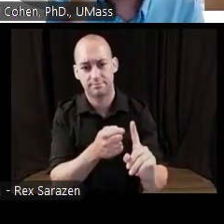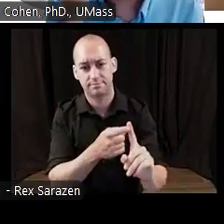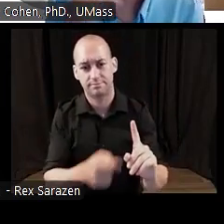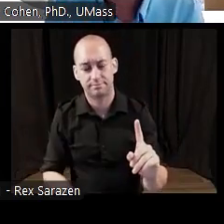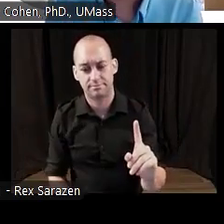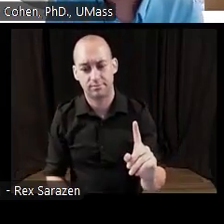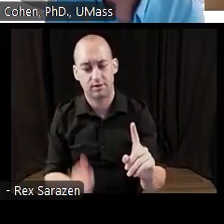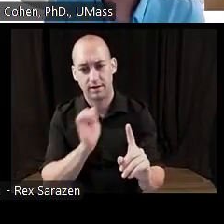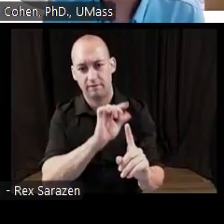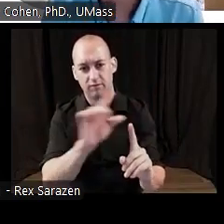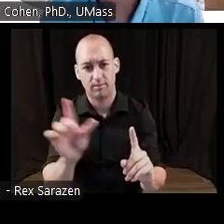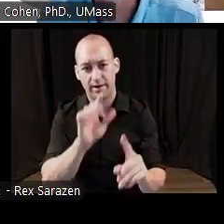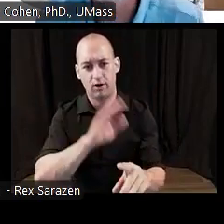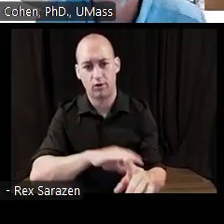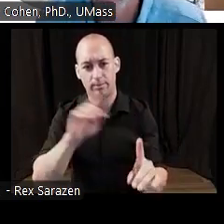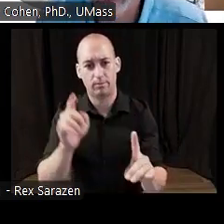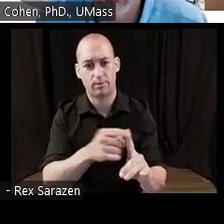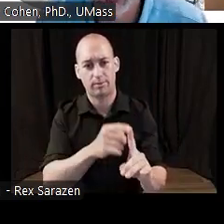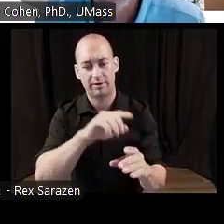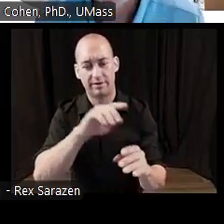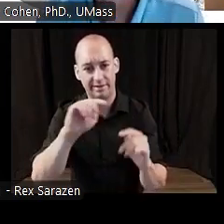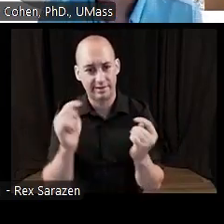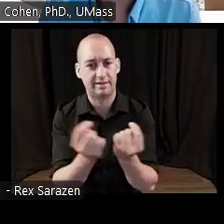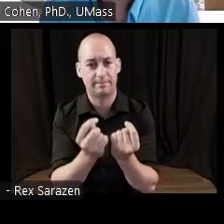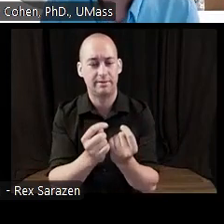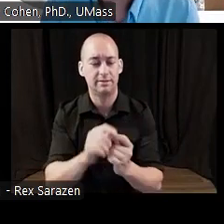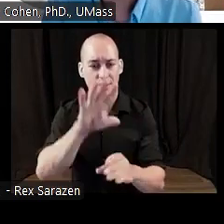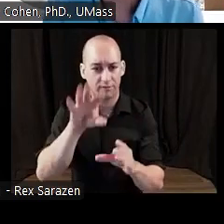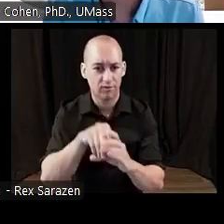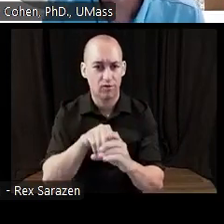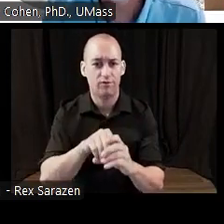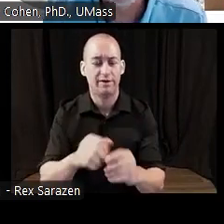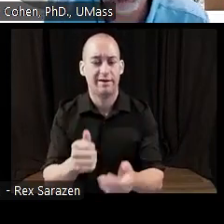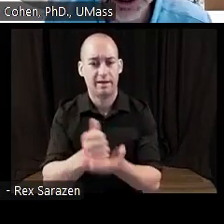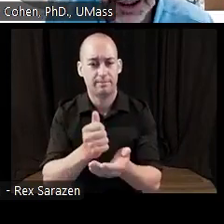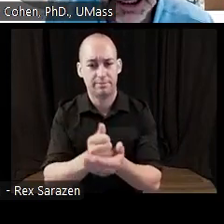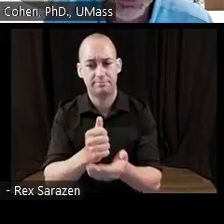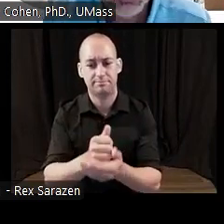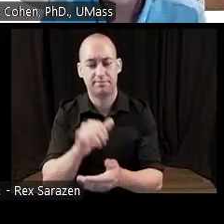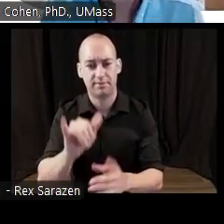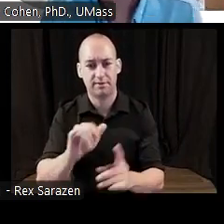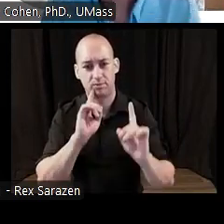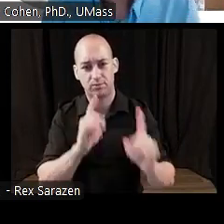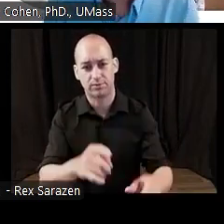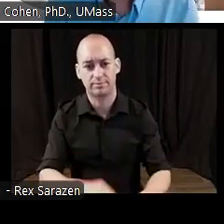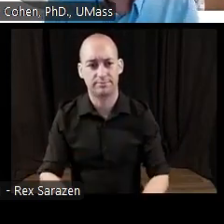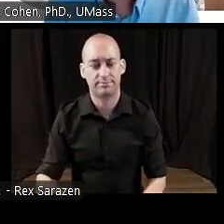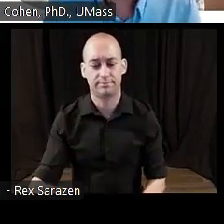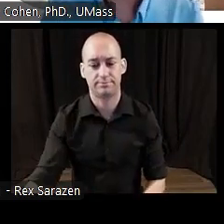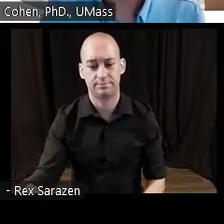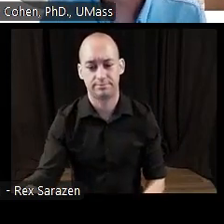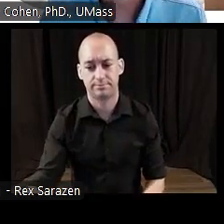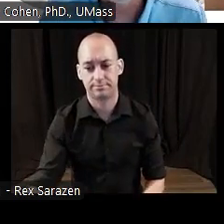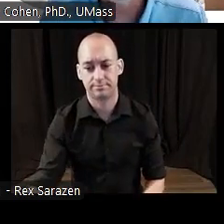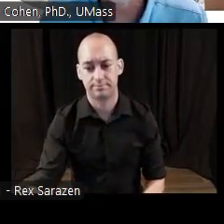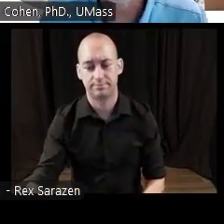everyone on the primary team will be involved in helping to shape and craft that report. So, Sarah, I'm going to